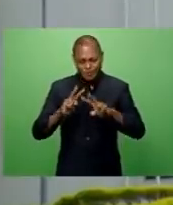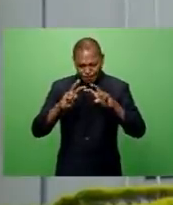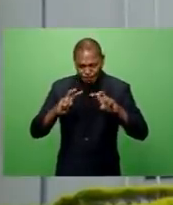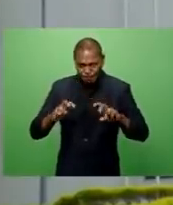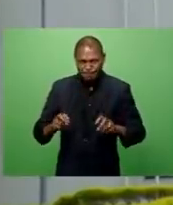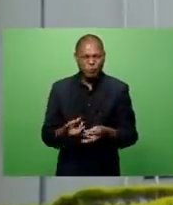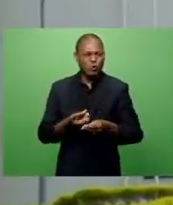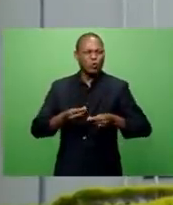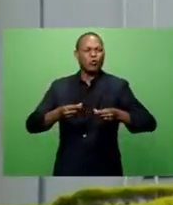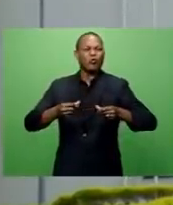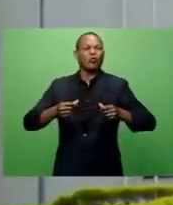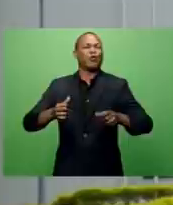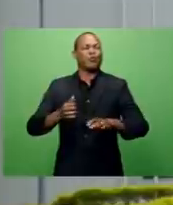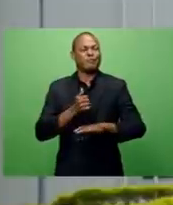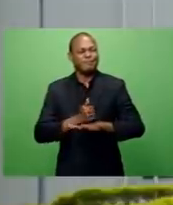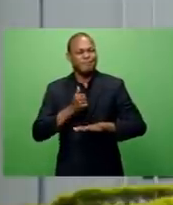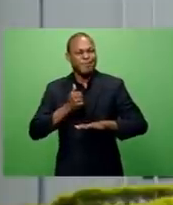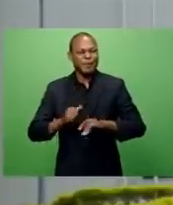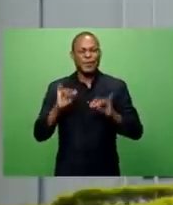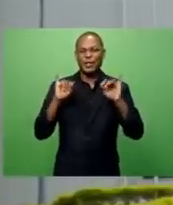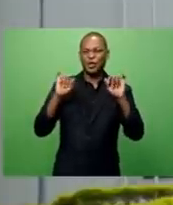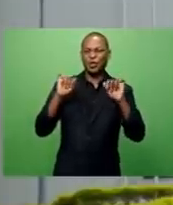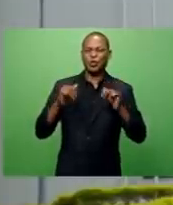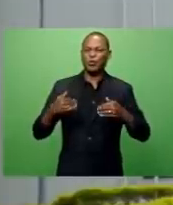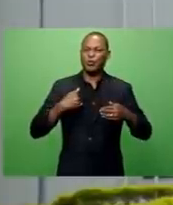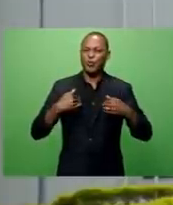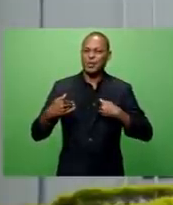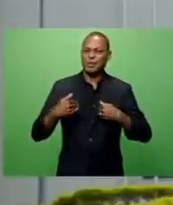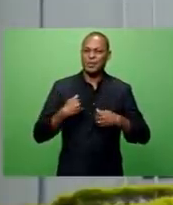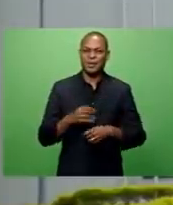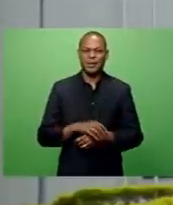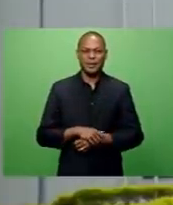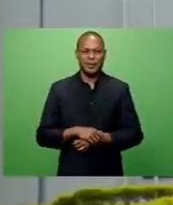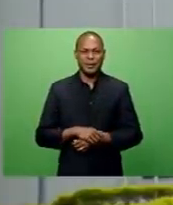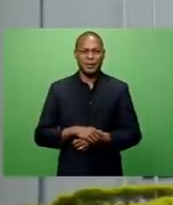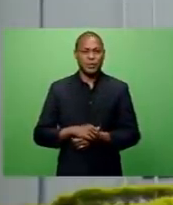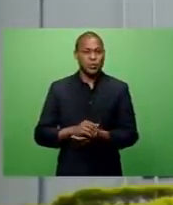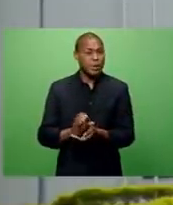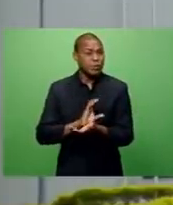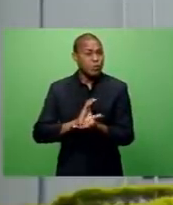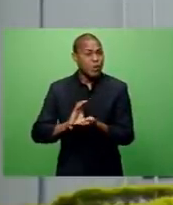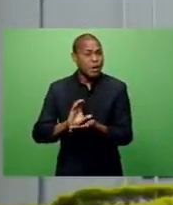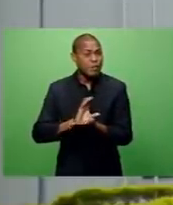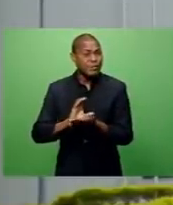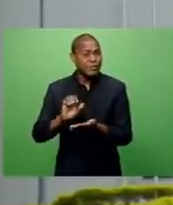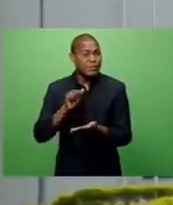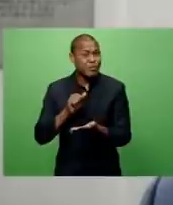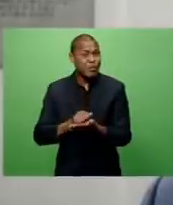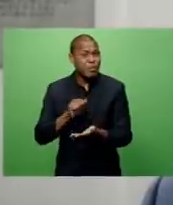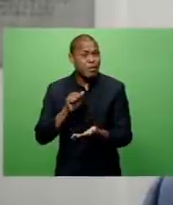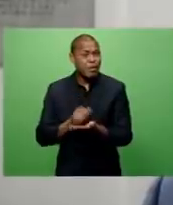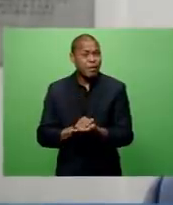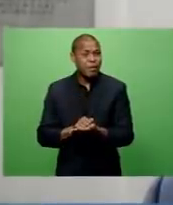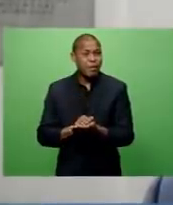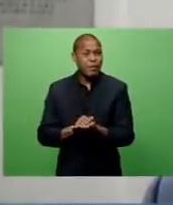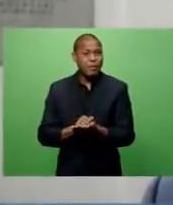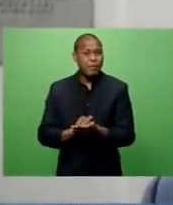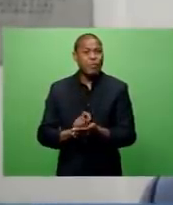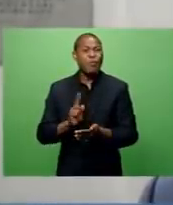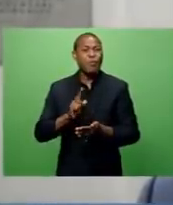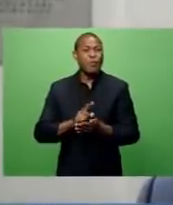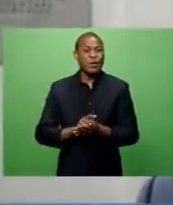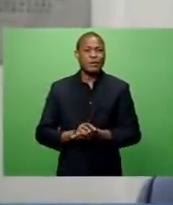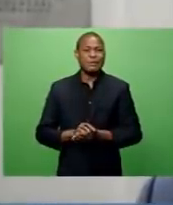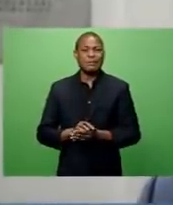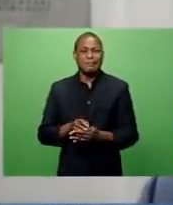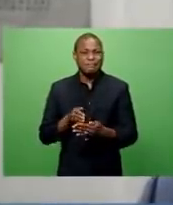solve governance issues within USP. Yet the Council refused to do that. There was all sort of, sabotaging of this